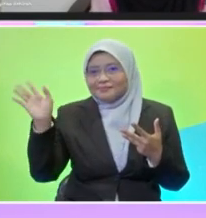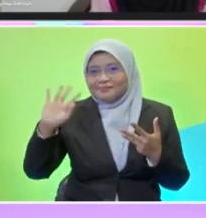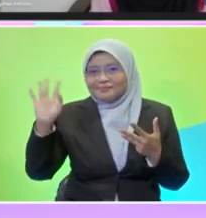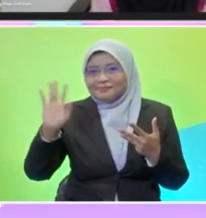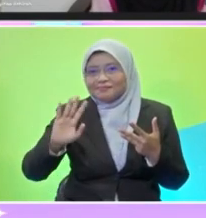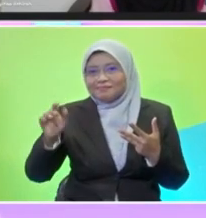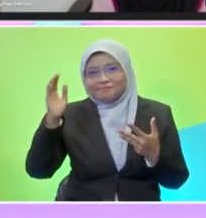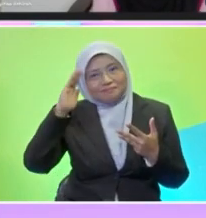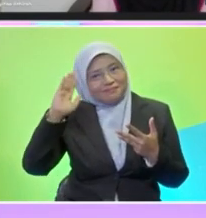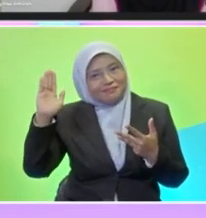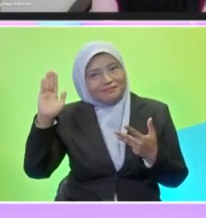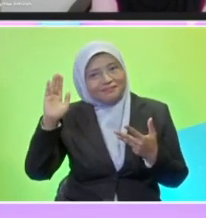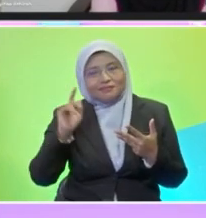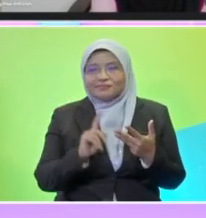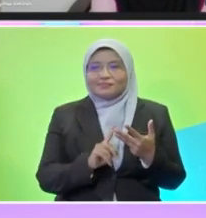Hello. Hello.